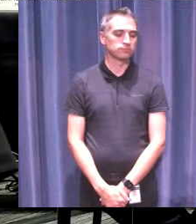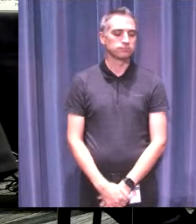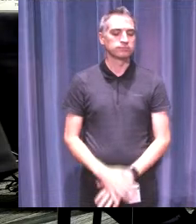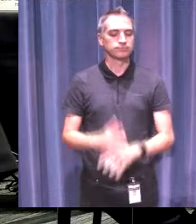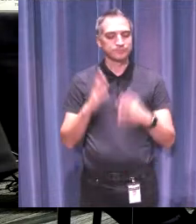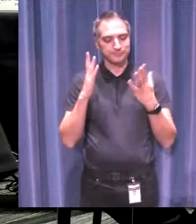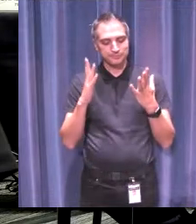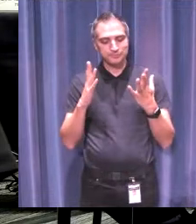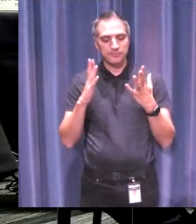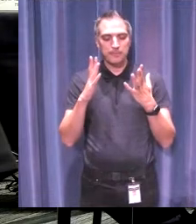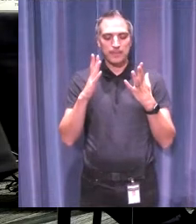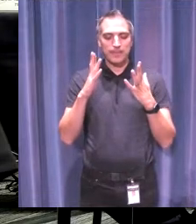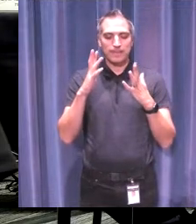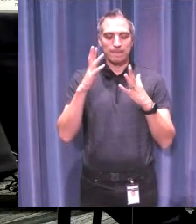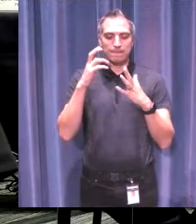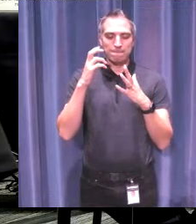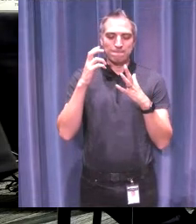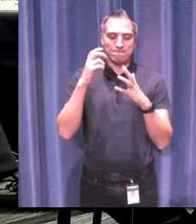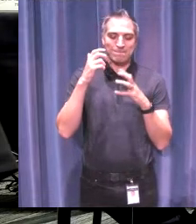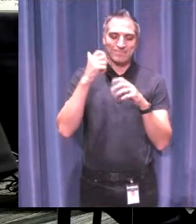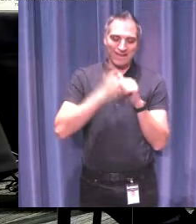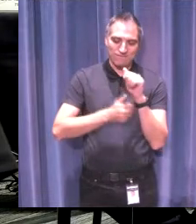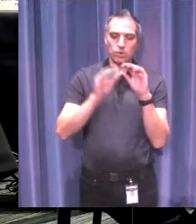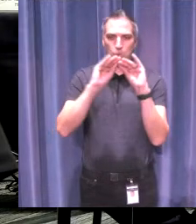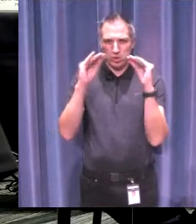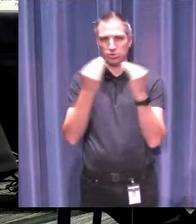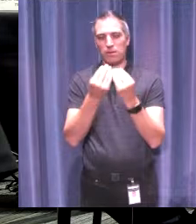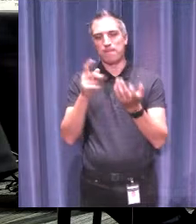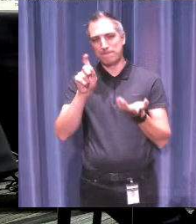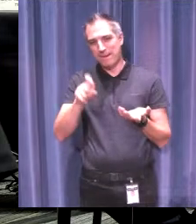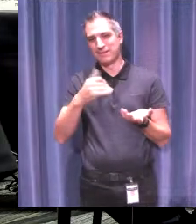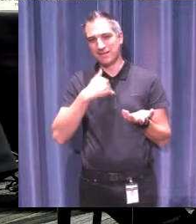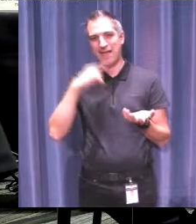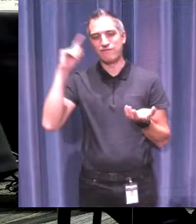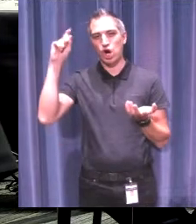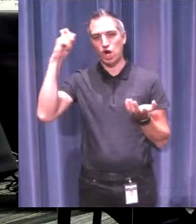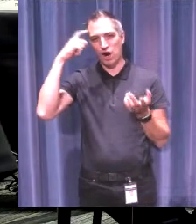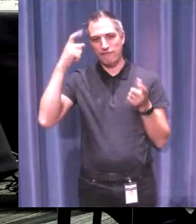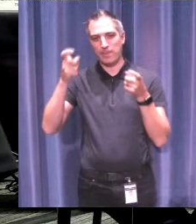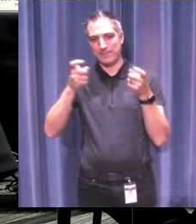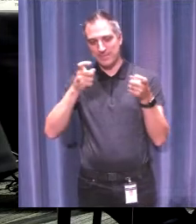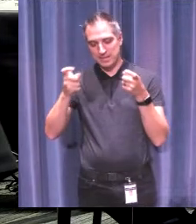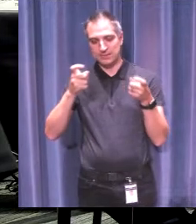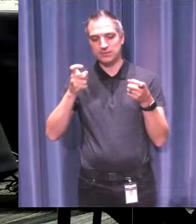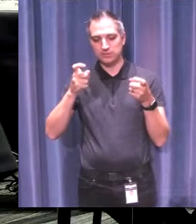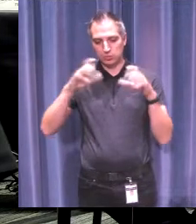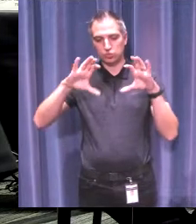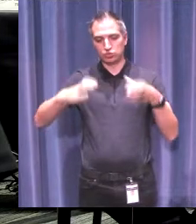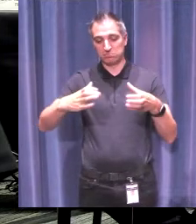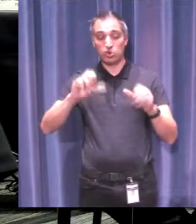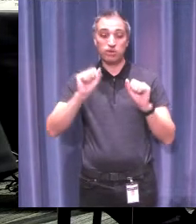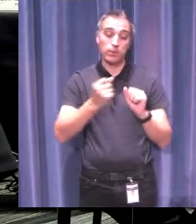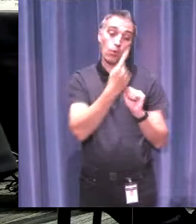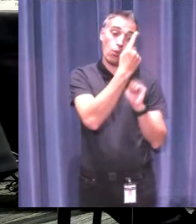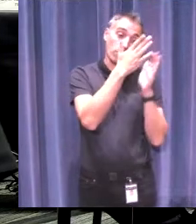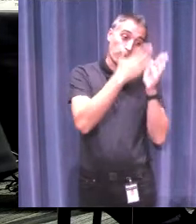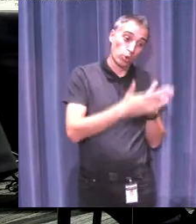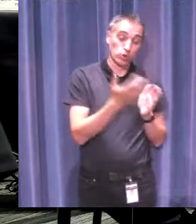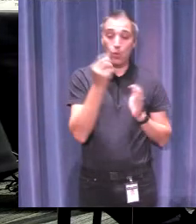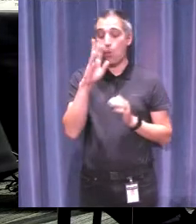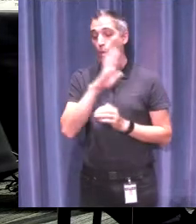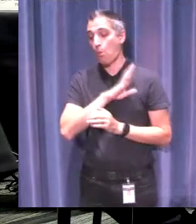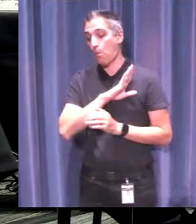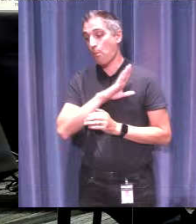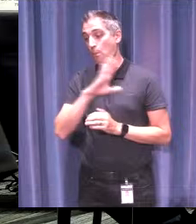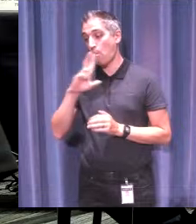every organization has to have a governance body. It can be one person or it could be a board. In this